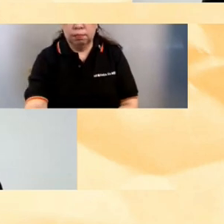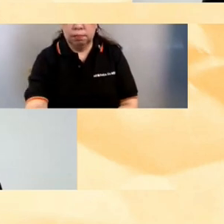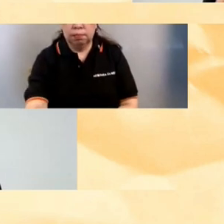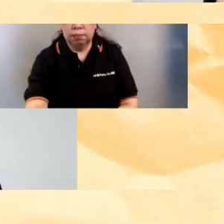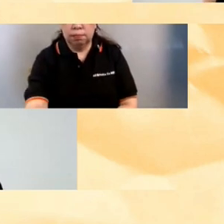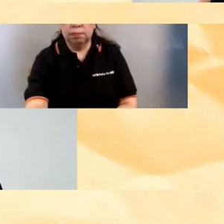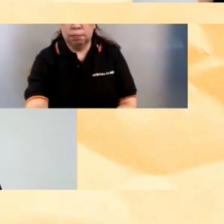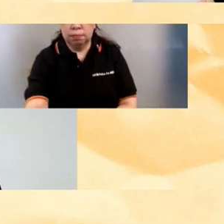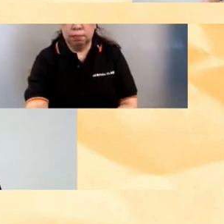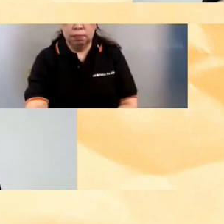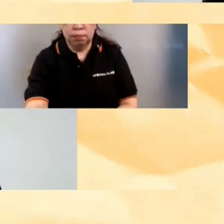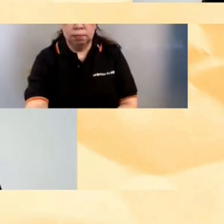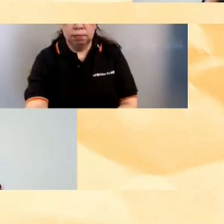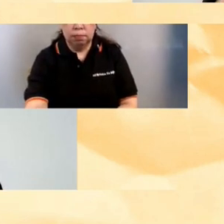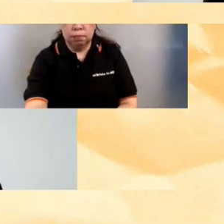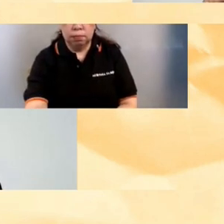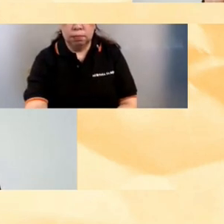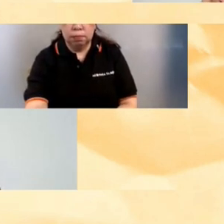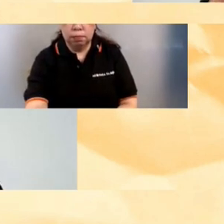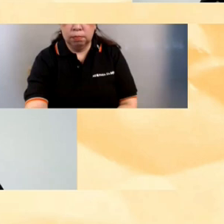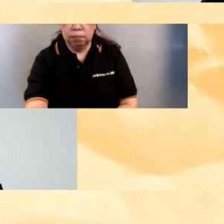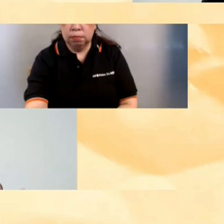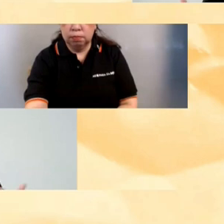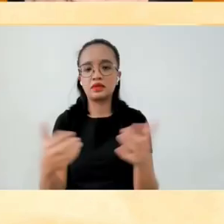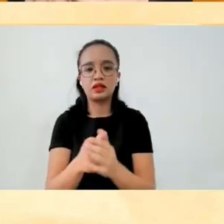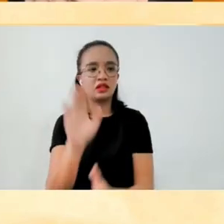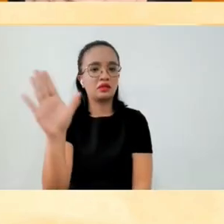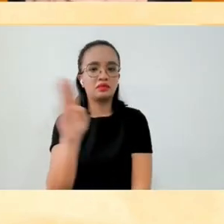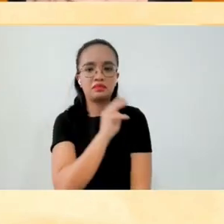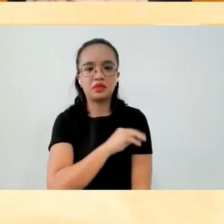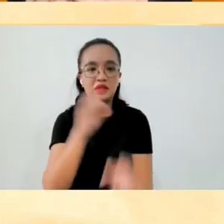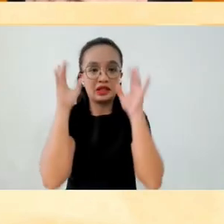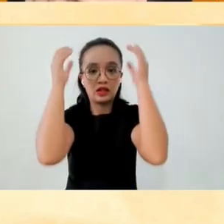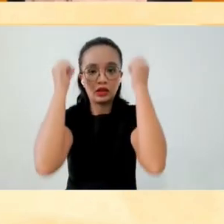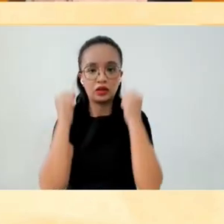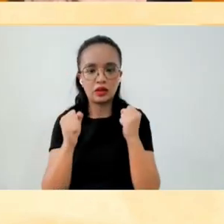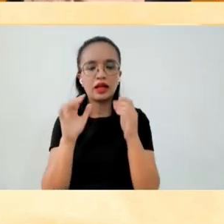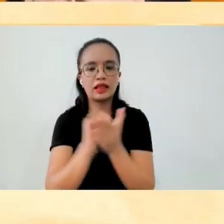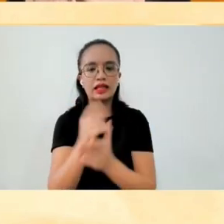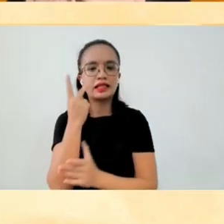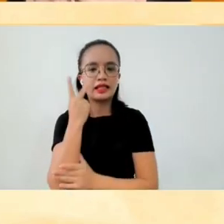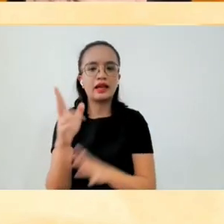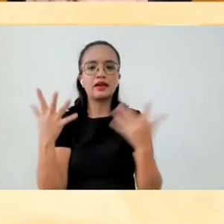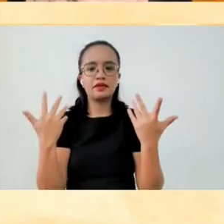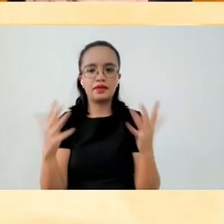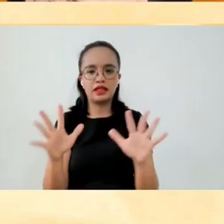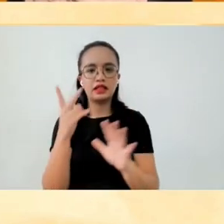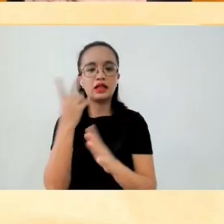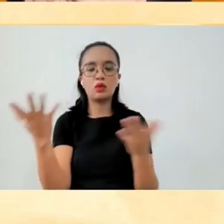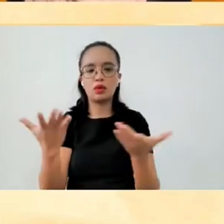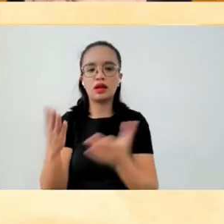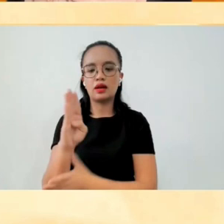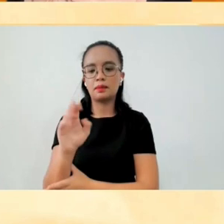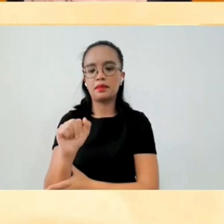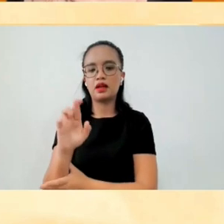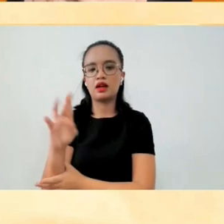to kill those children. Anyway, they're Moros, they're terrorists. We have seen that in the Bangsamoro.